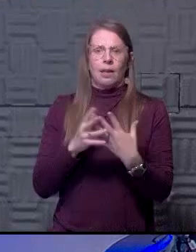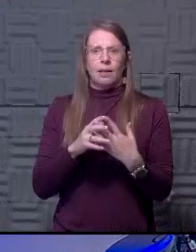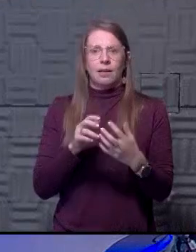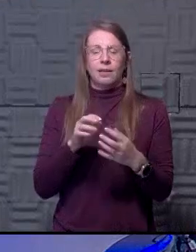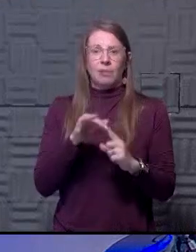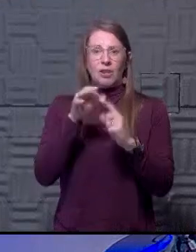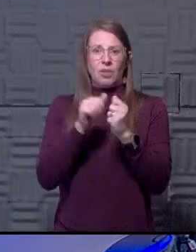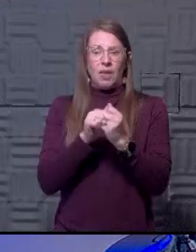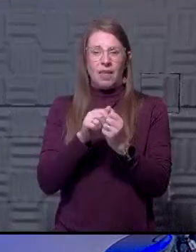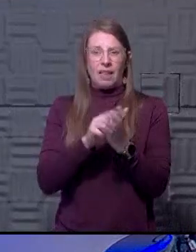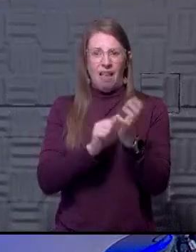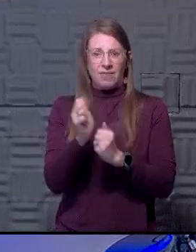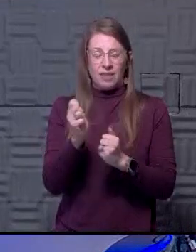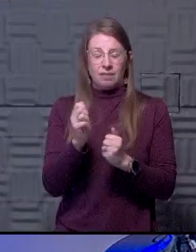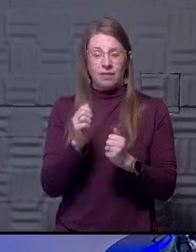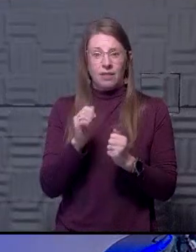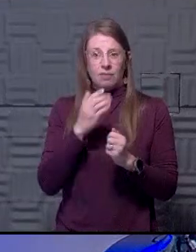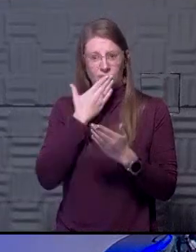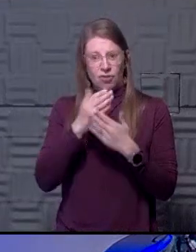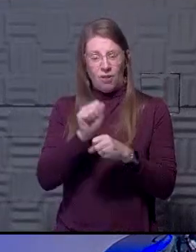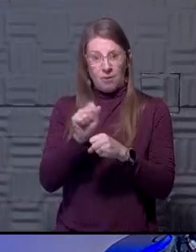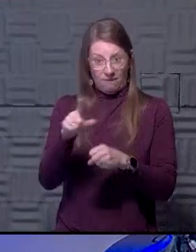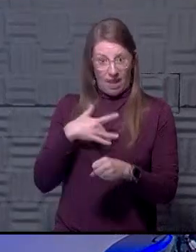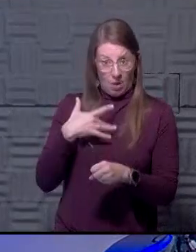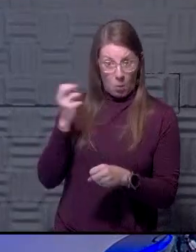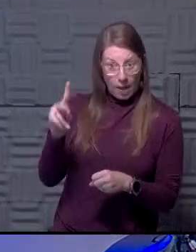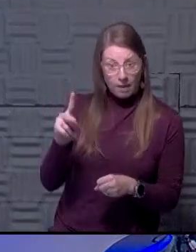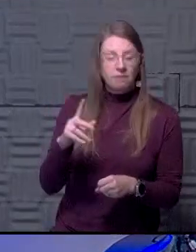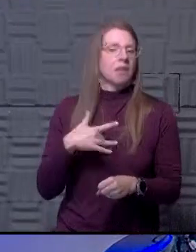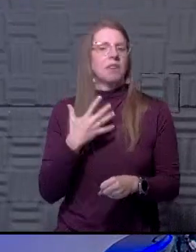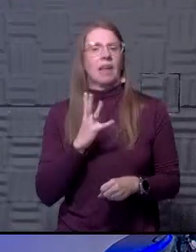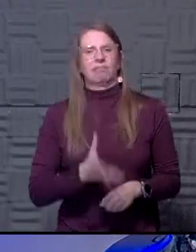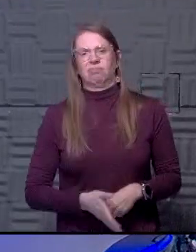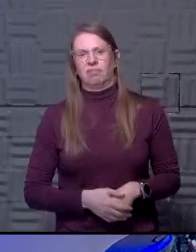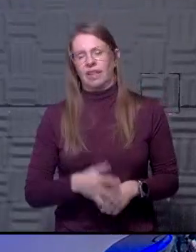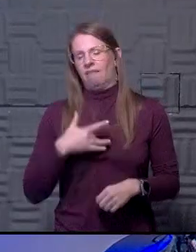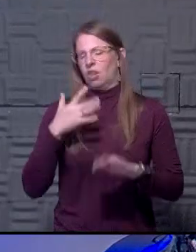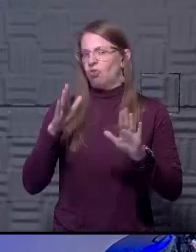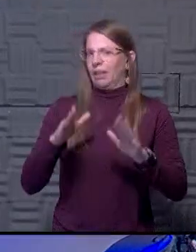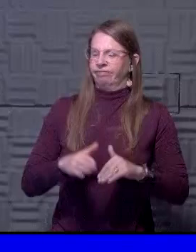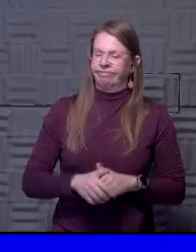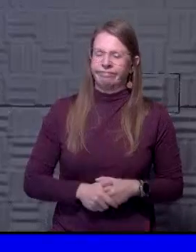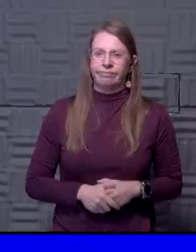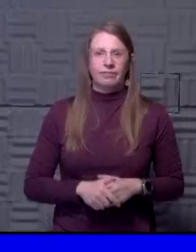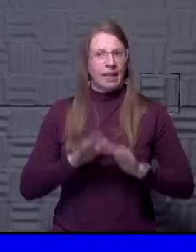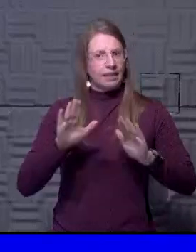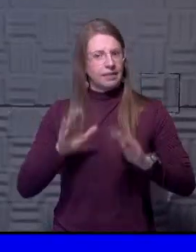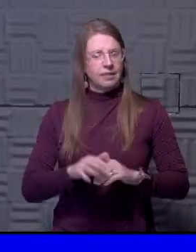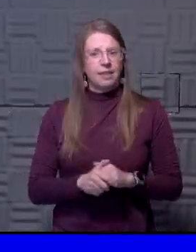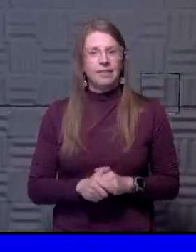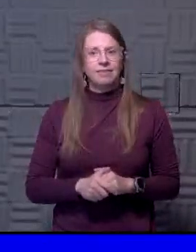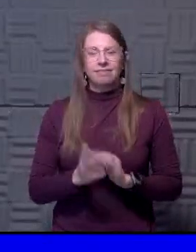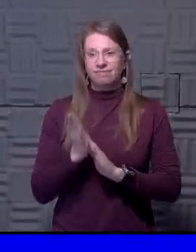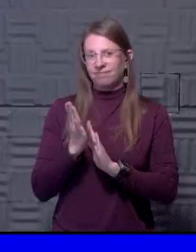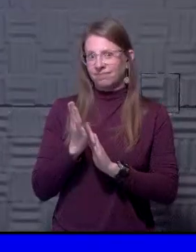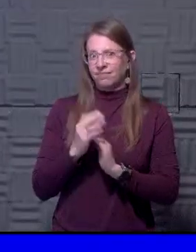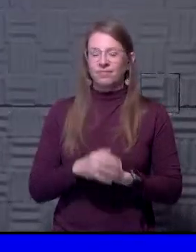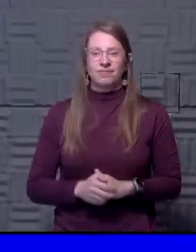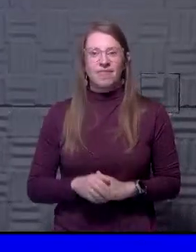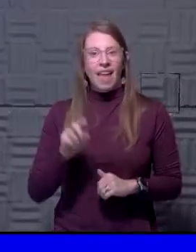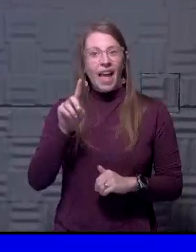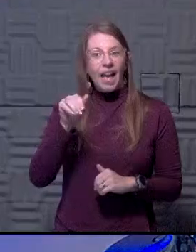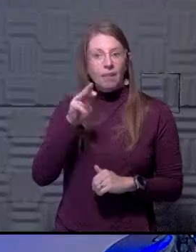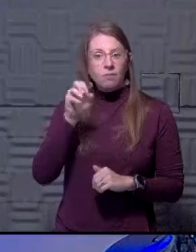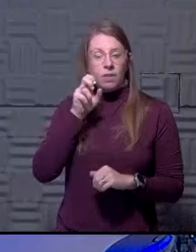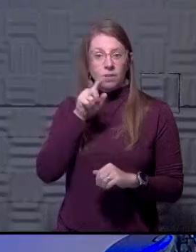with gloves on. So well done, thank you. All right. Thank you. Are you feeling okay? I feel fine. I Okay. feel great. Excellent. And so, Thank you. Adam, we're going to be observing